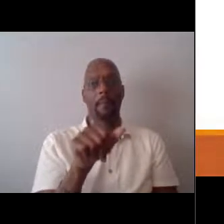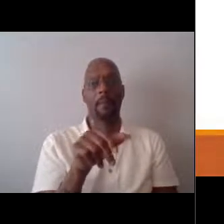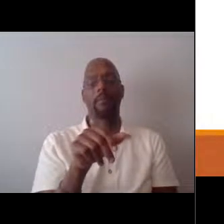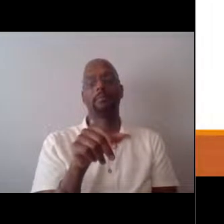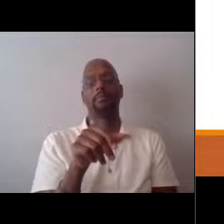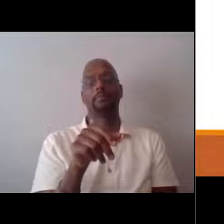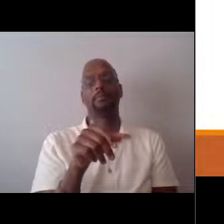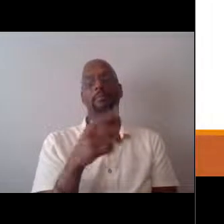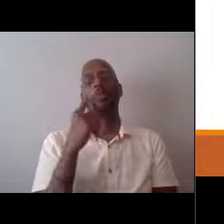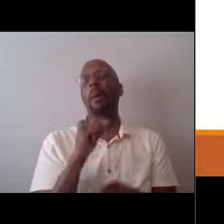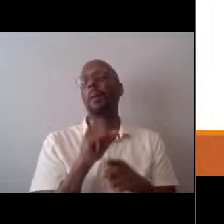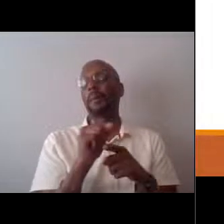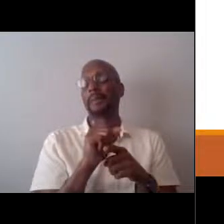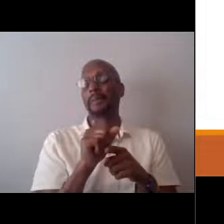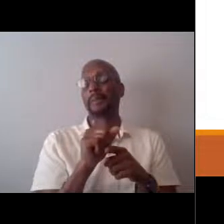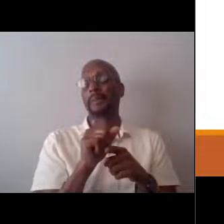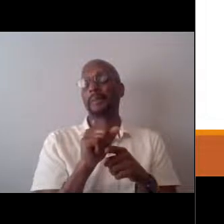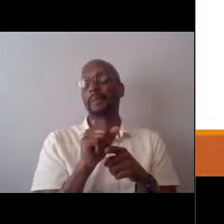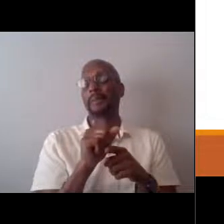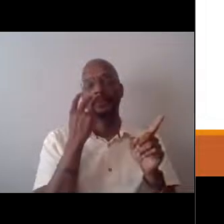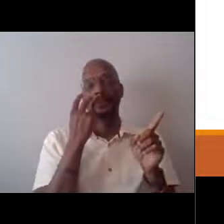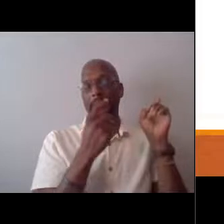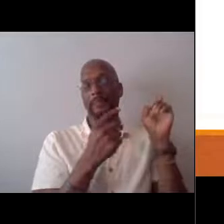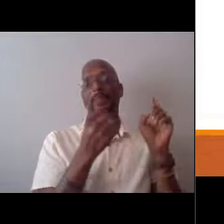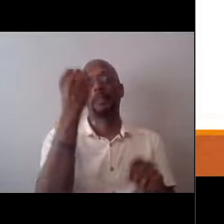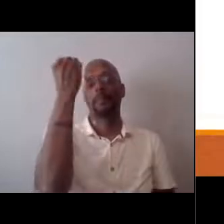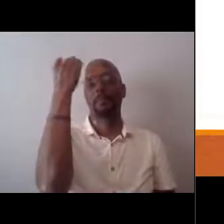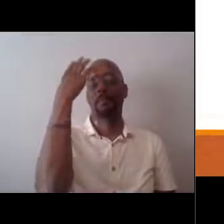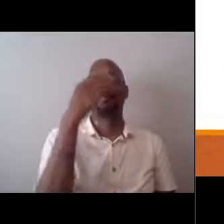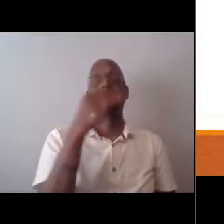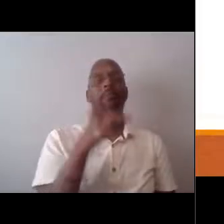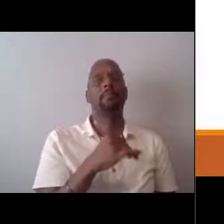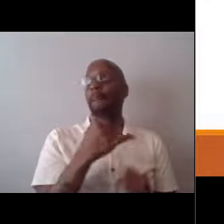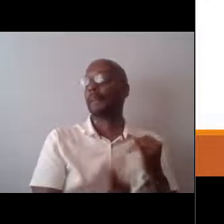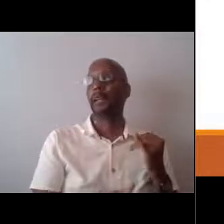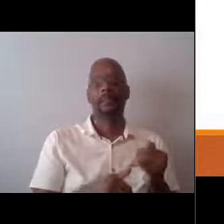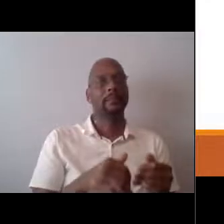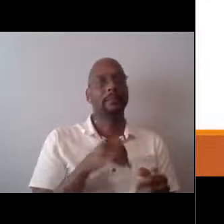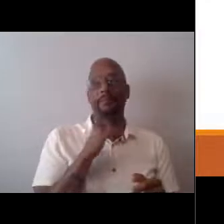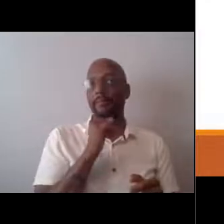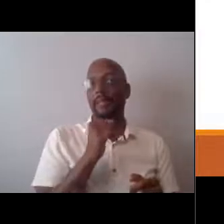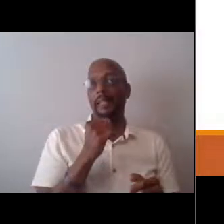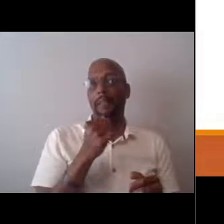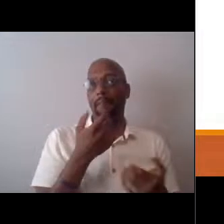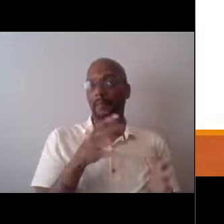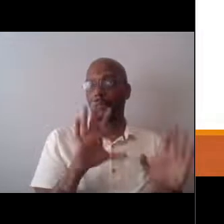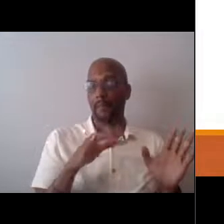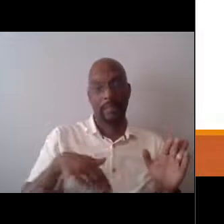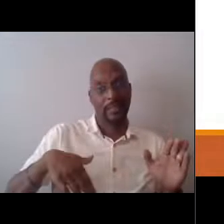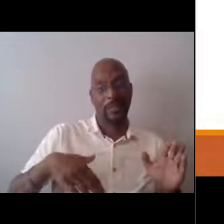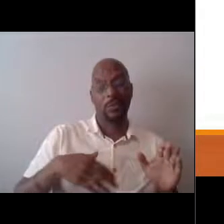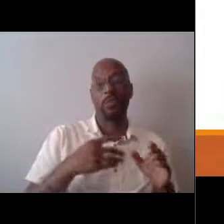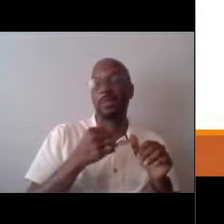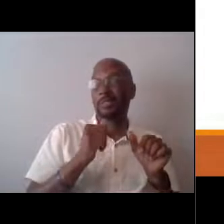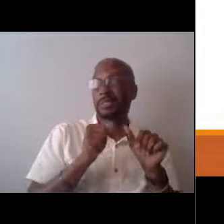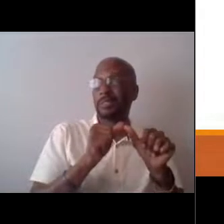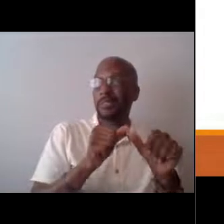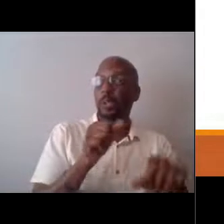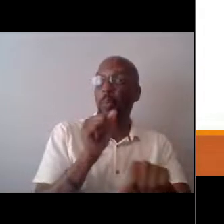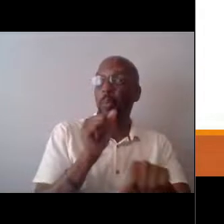Again, recognizing that we have not finalized the thresholds that will be used. We're still finalizing the access